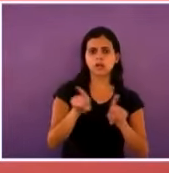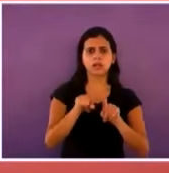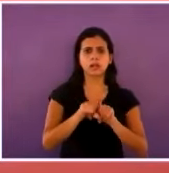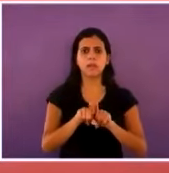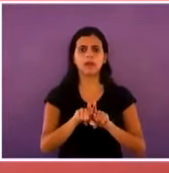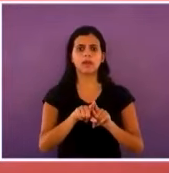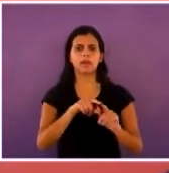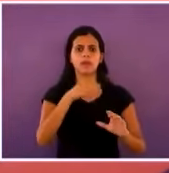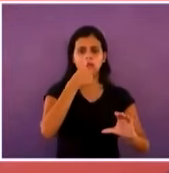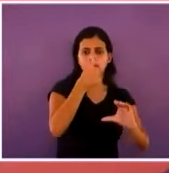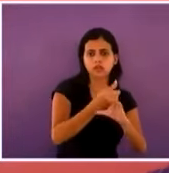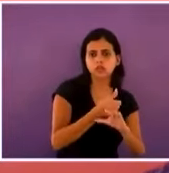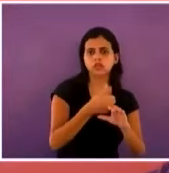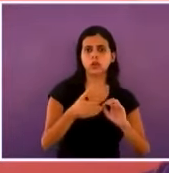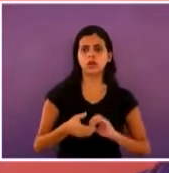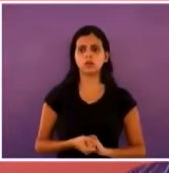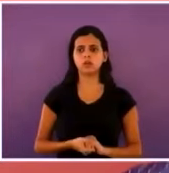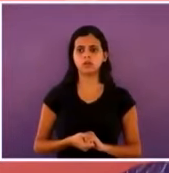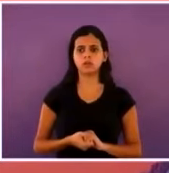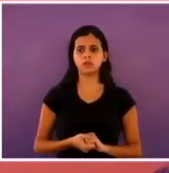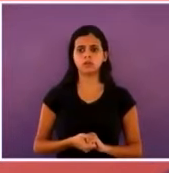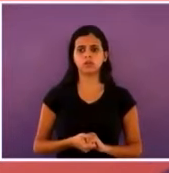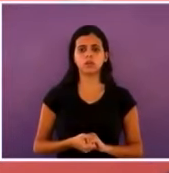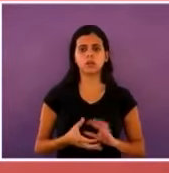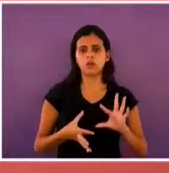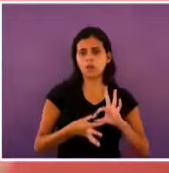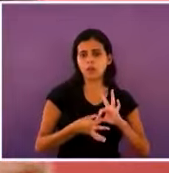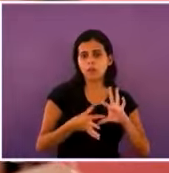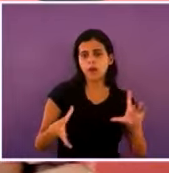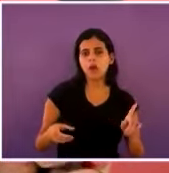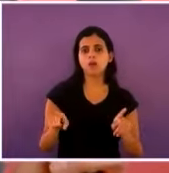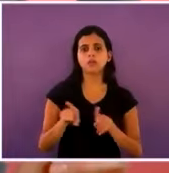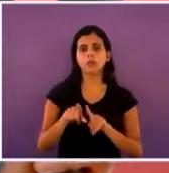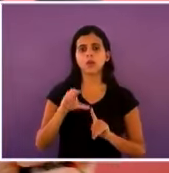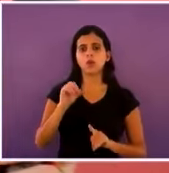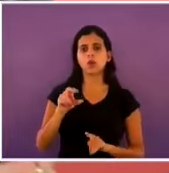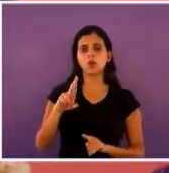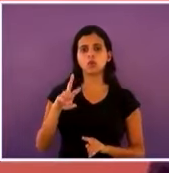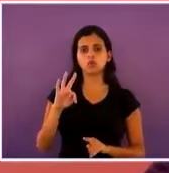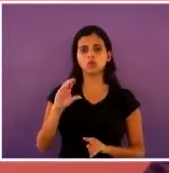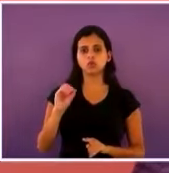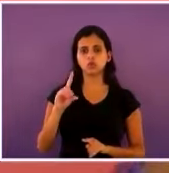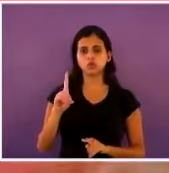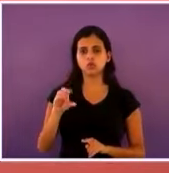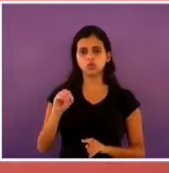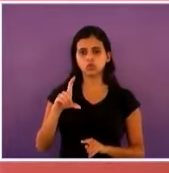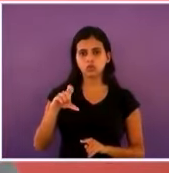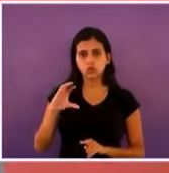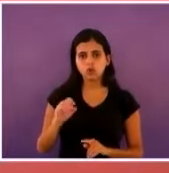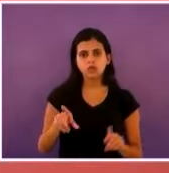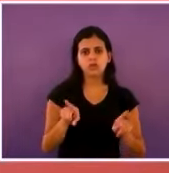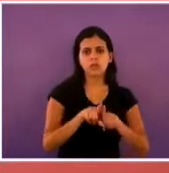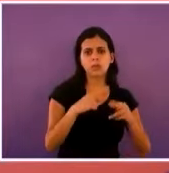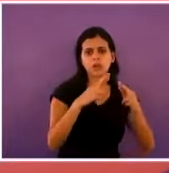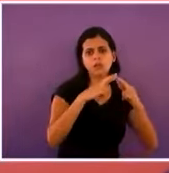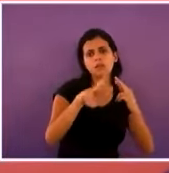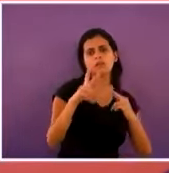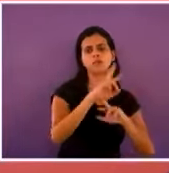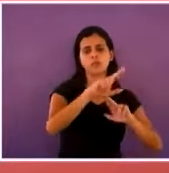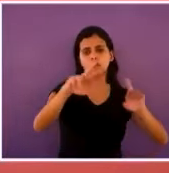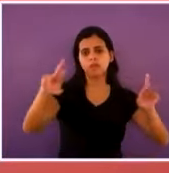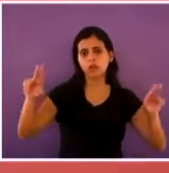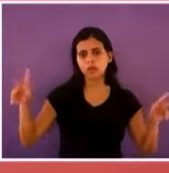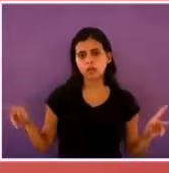are the Eastern Orthodox. Os ortodoxos orientais. There are different religions. Diferentes religiões. And there is also